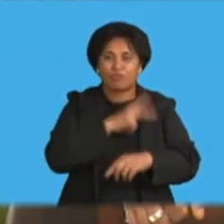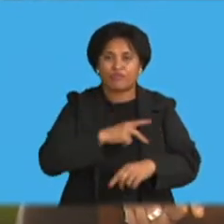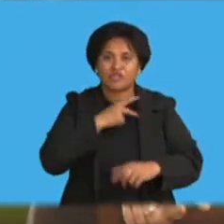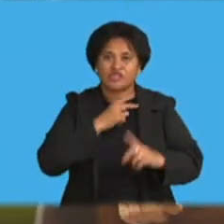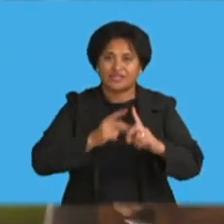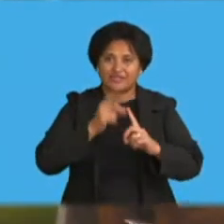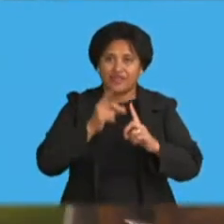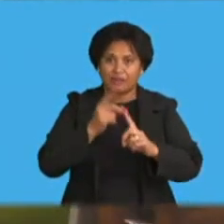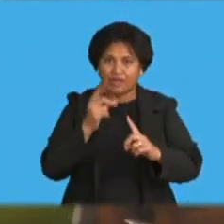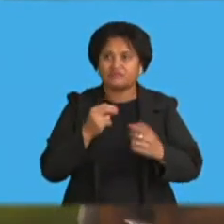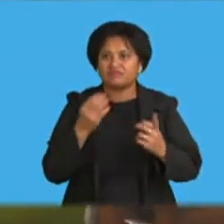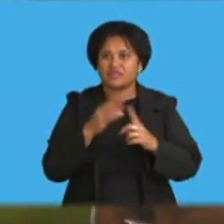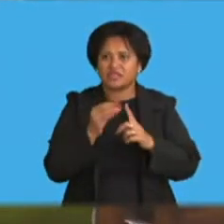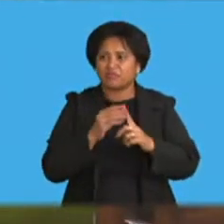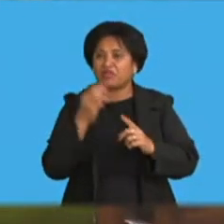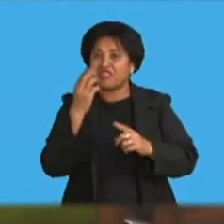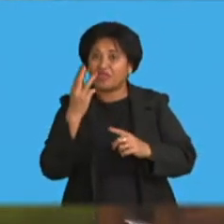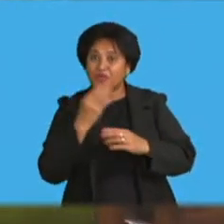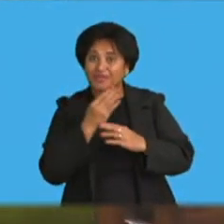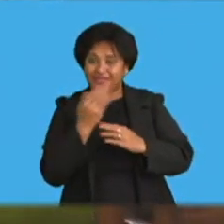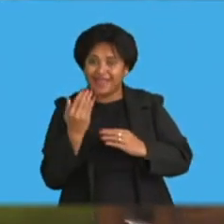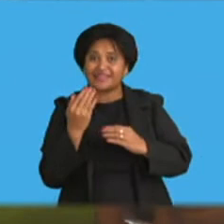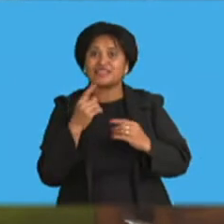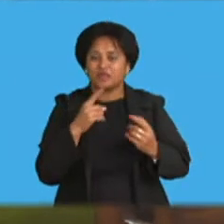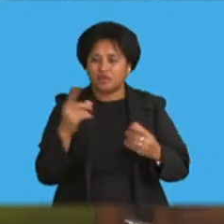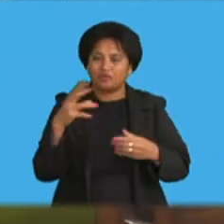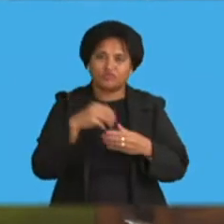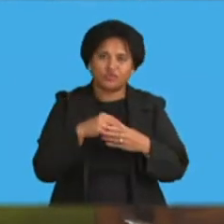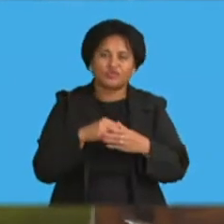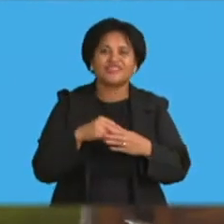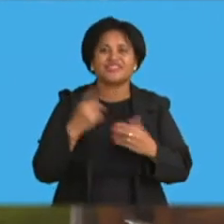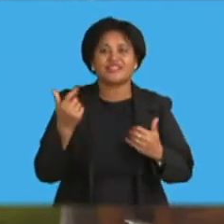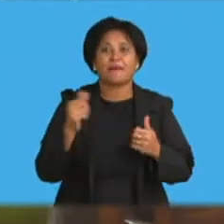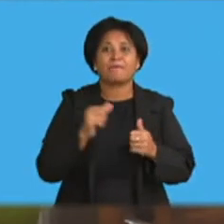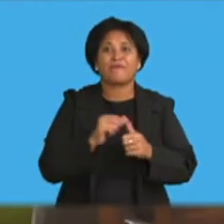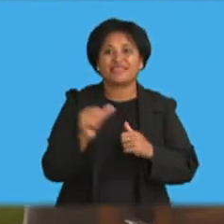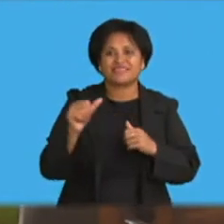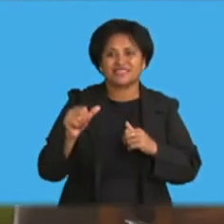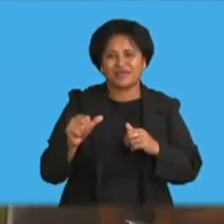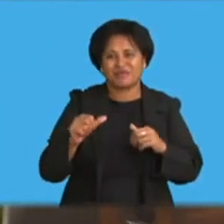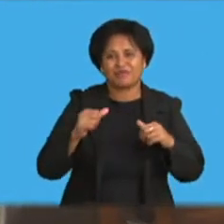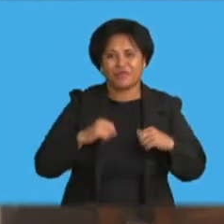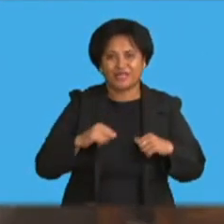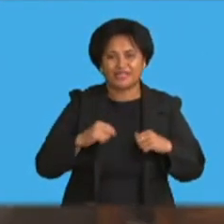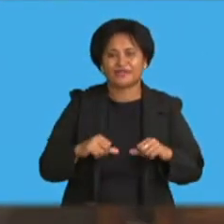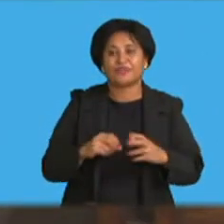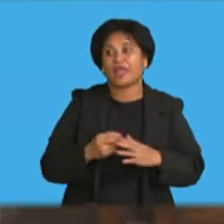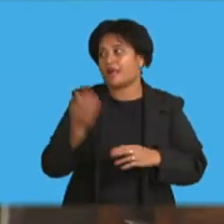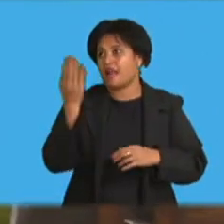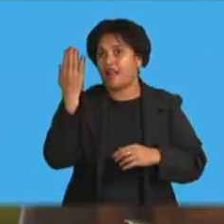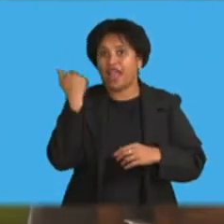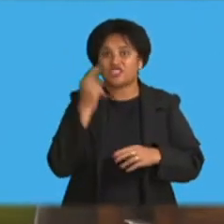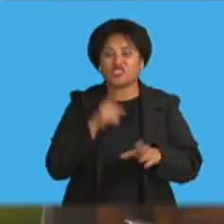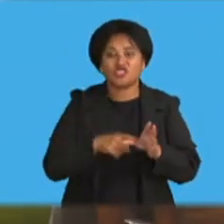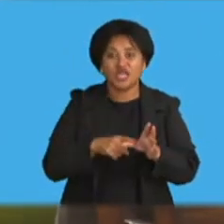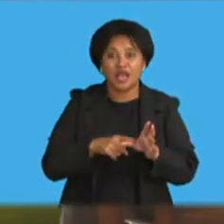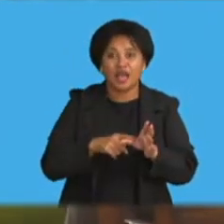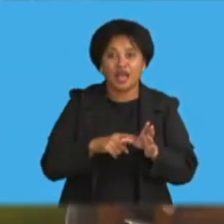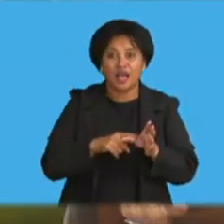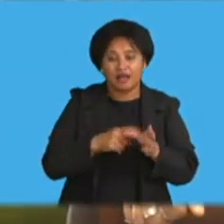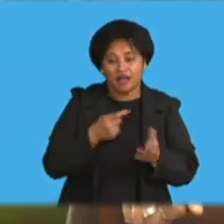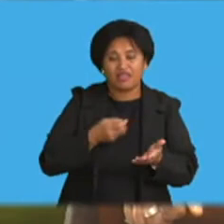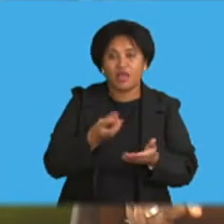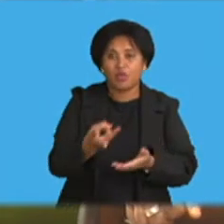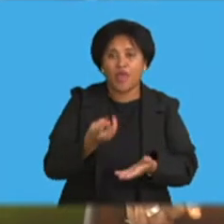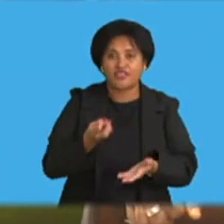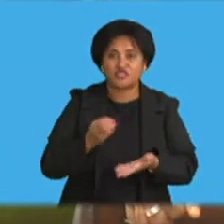space for them to exchange best practice and participate in training opportunities. Last year, our teachers received pay rises through our job evaluation